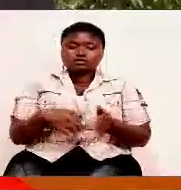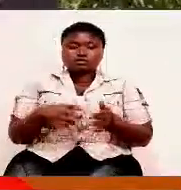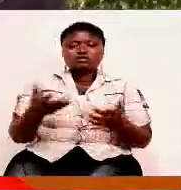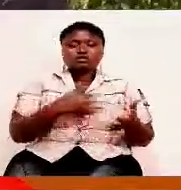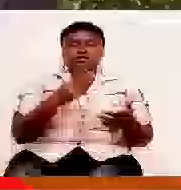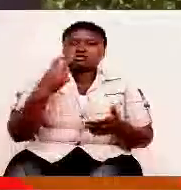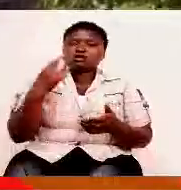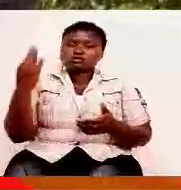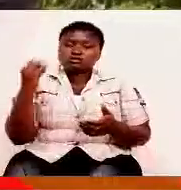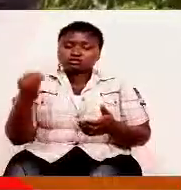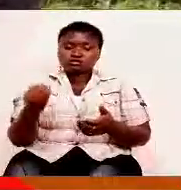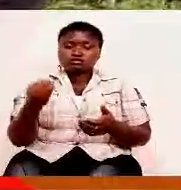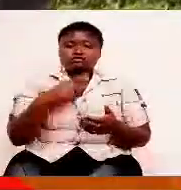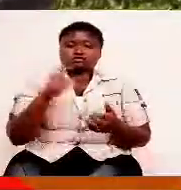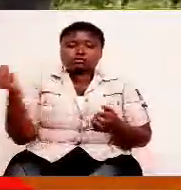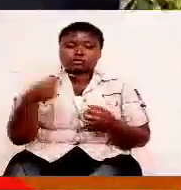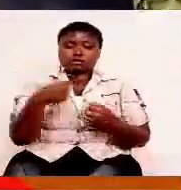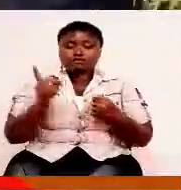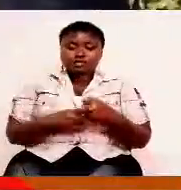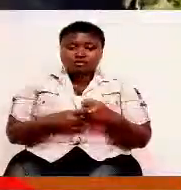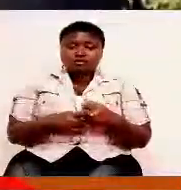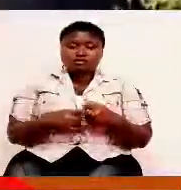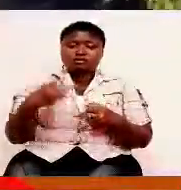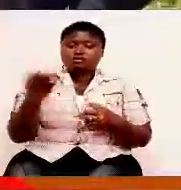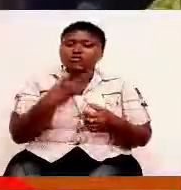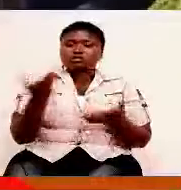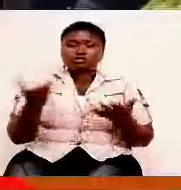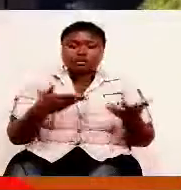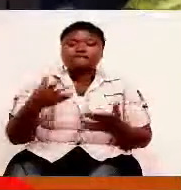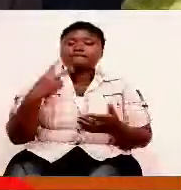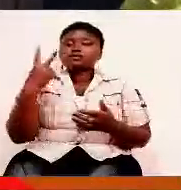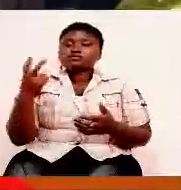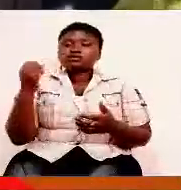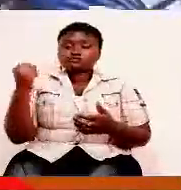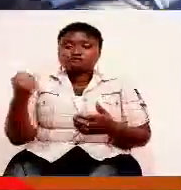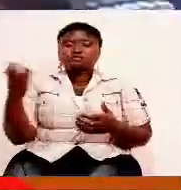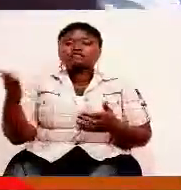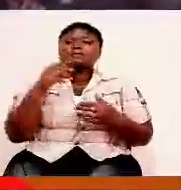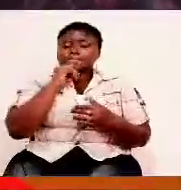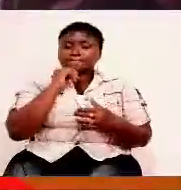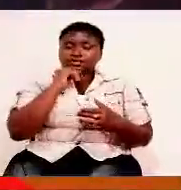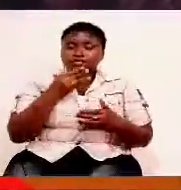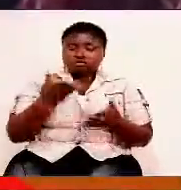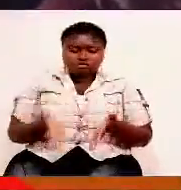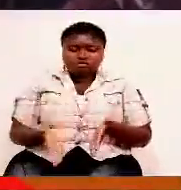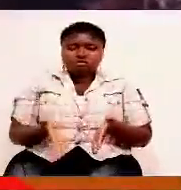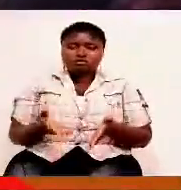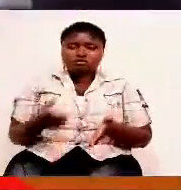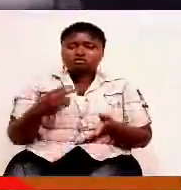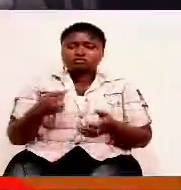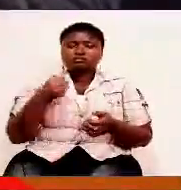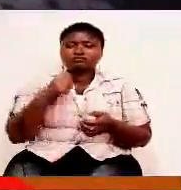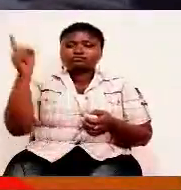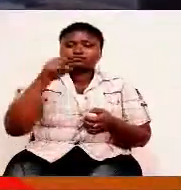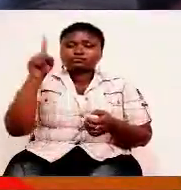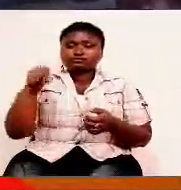shionekanete ihidainerea mwerio mwe. Shieko mirogo ere na idhano ne arume. Yeki arigeshuje kia mirogo keda na idhano